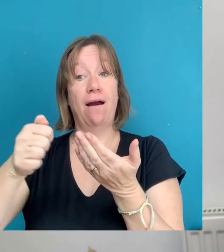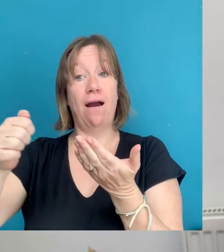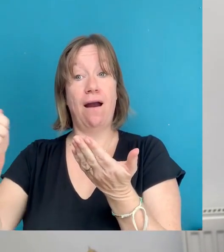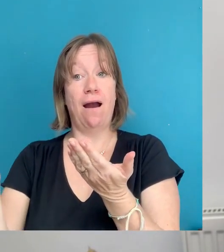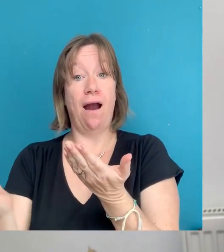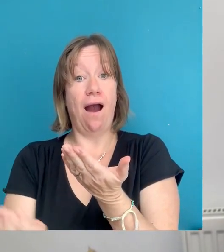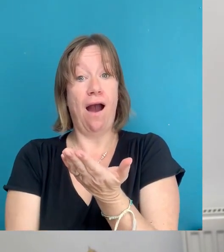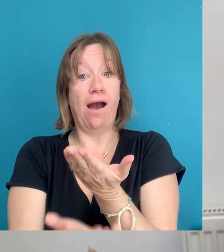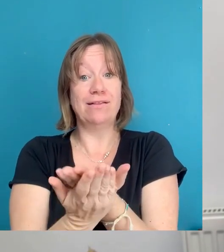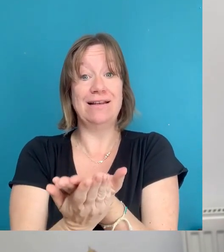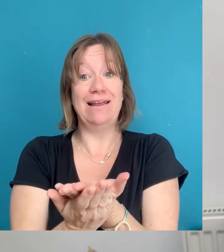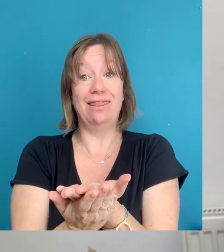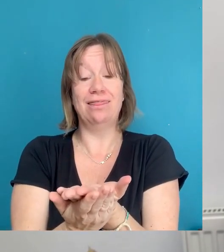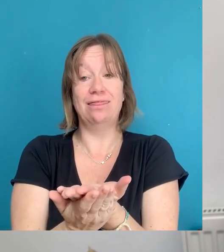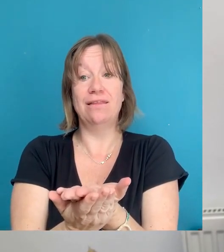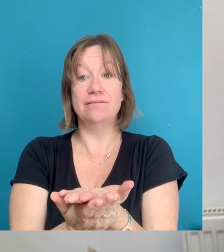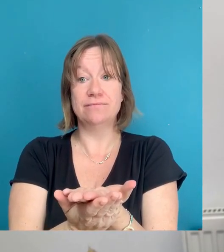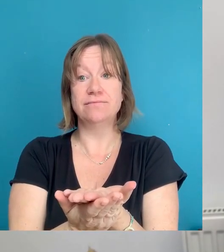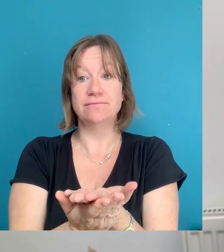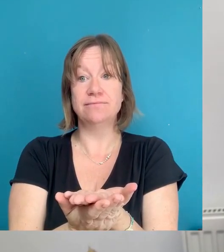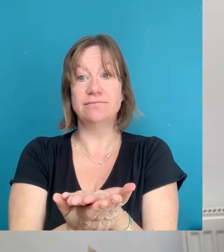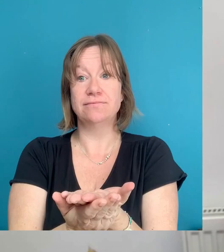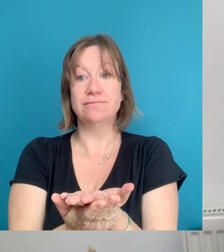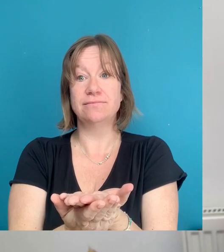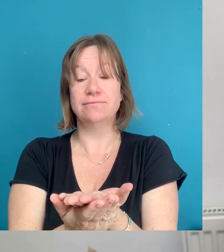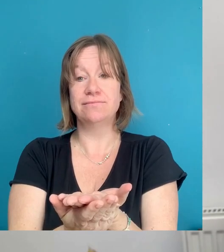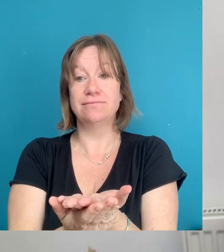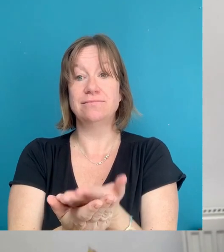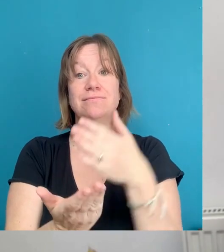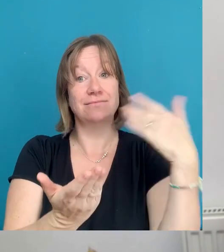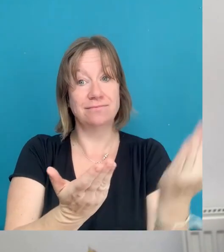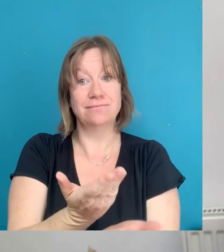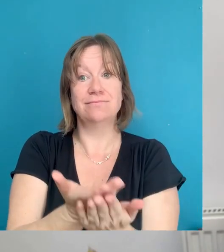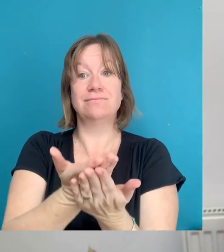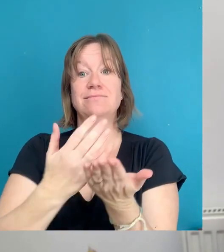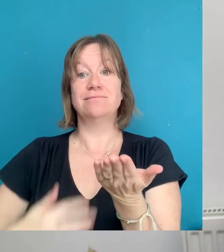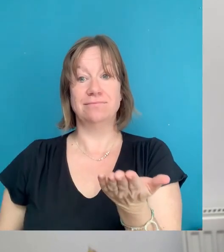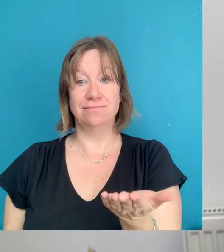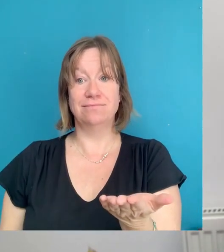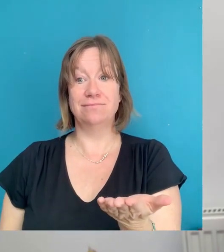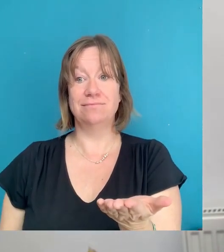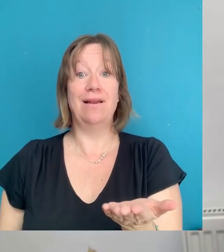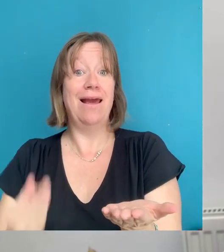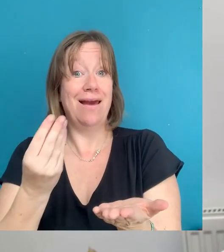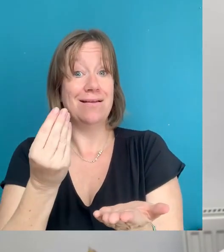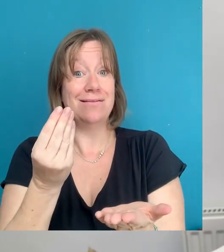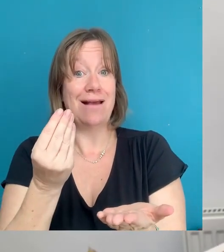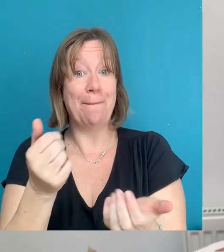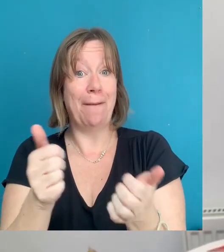Then I'm getting a piece of newsprint and putting it underneath the printing plate.